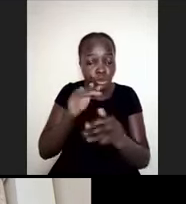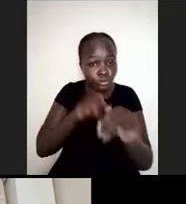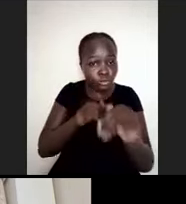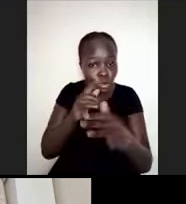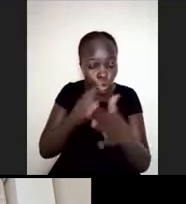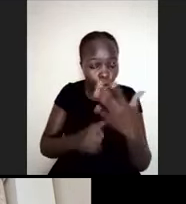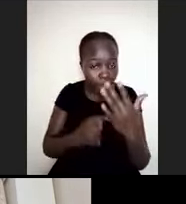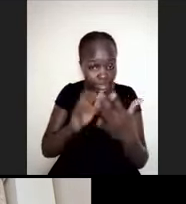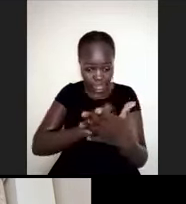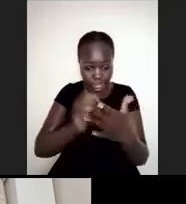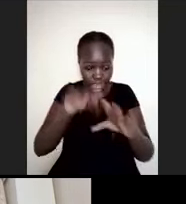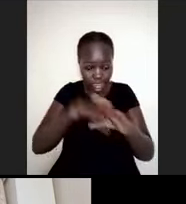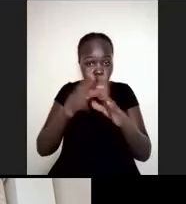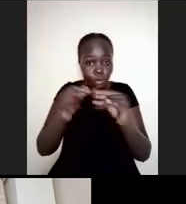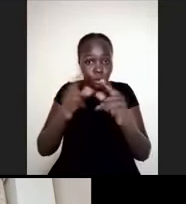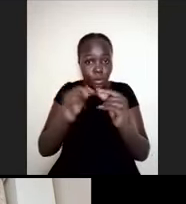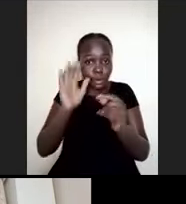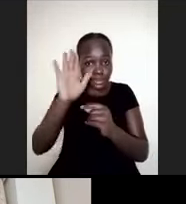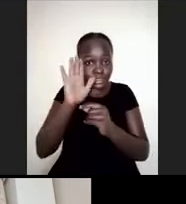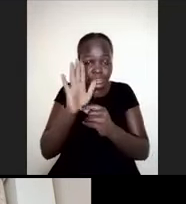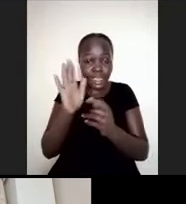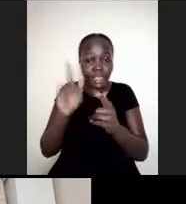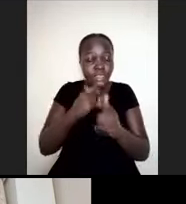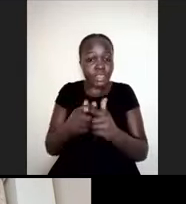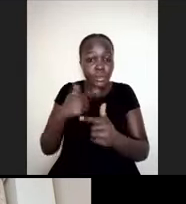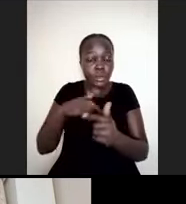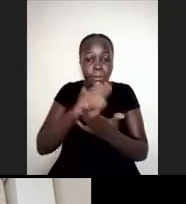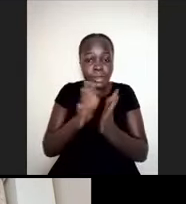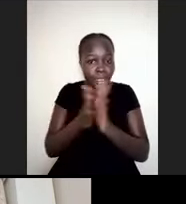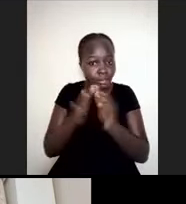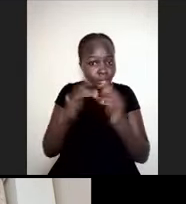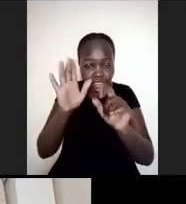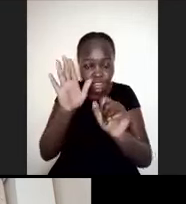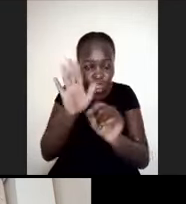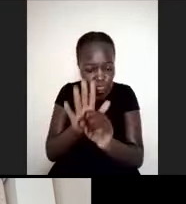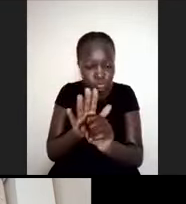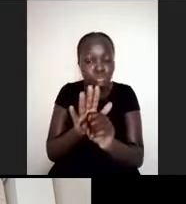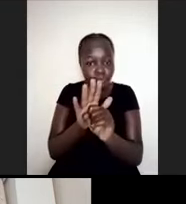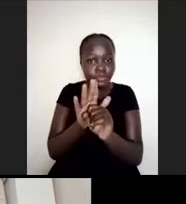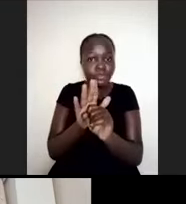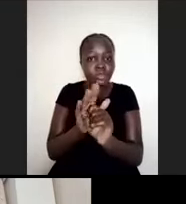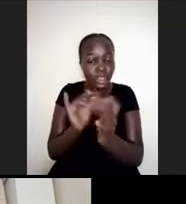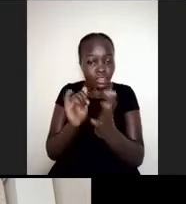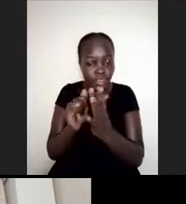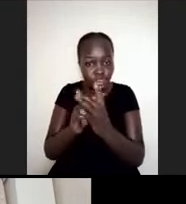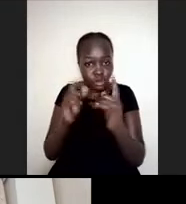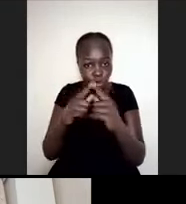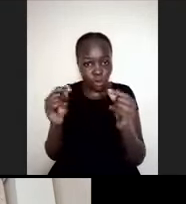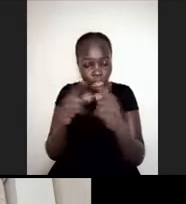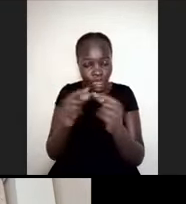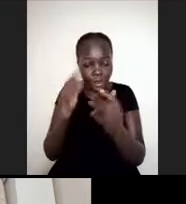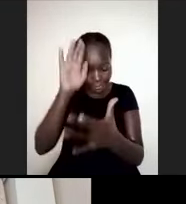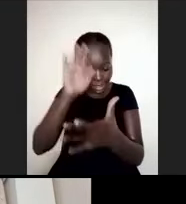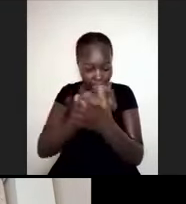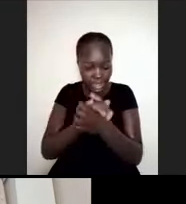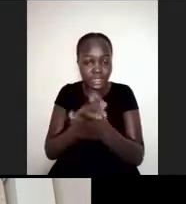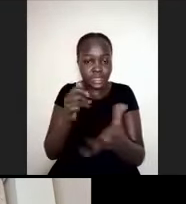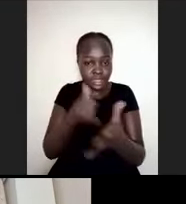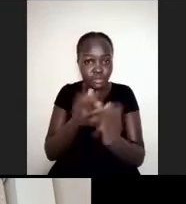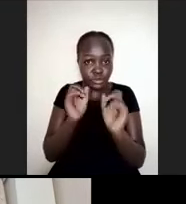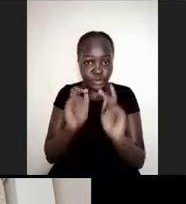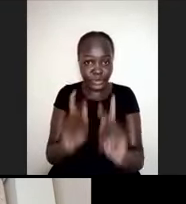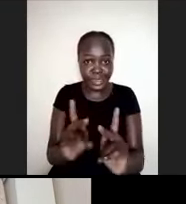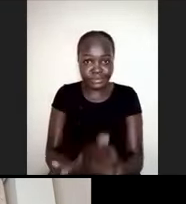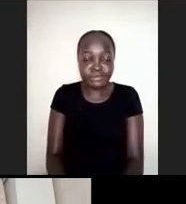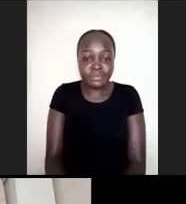and then we'll become prosperous and successful. That is his word. Believe it, okay?